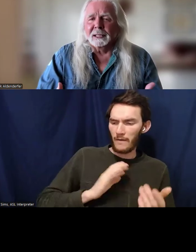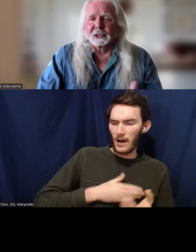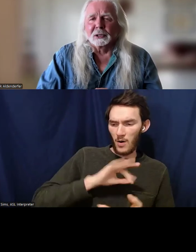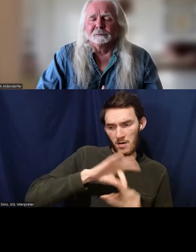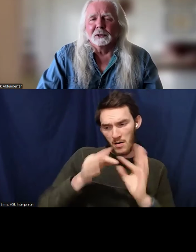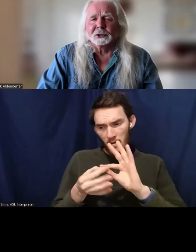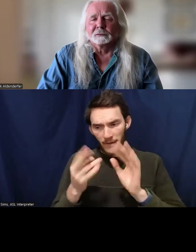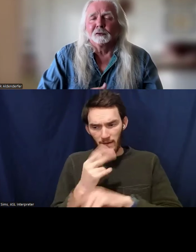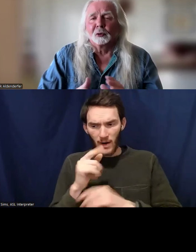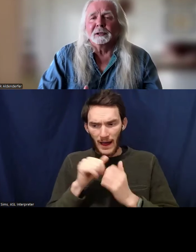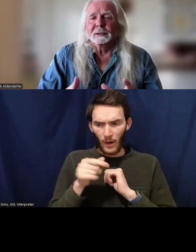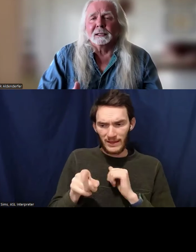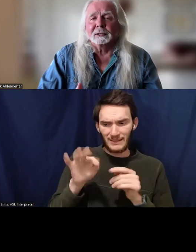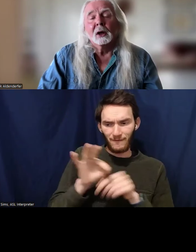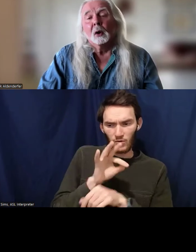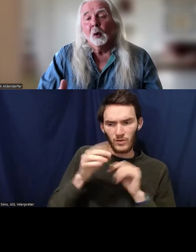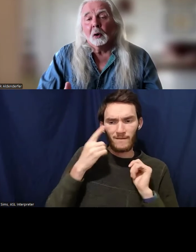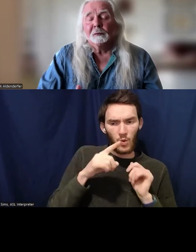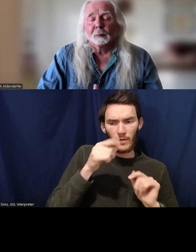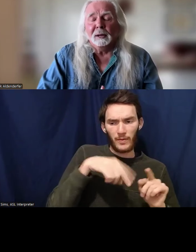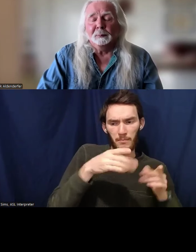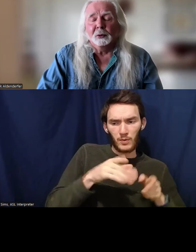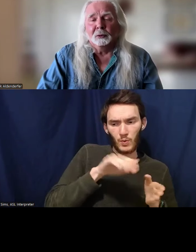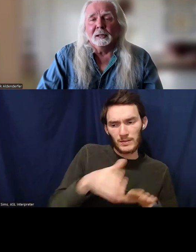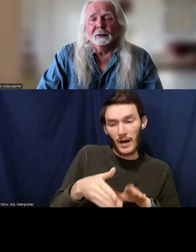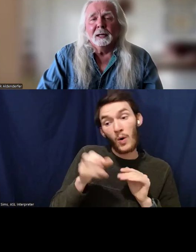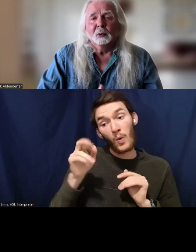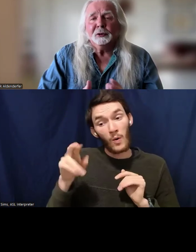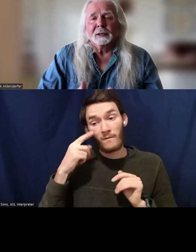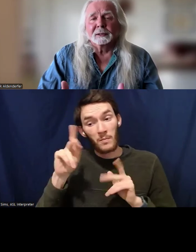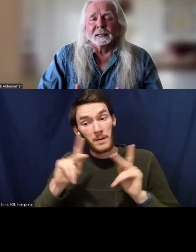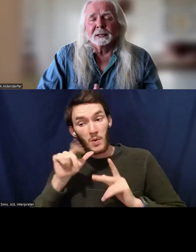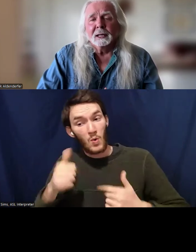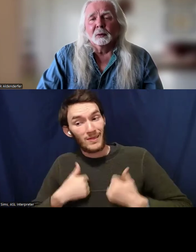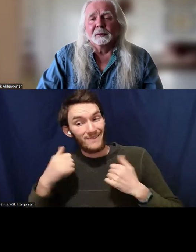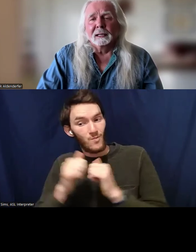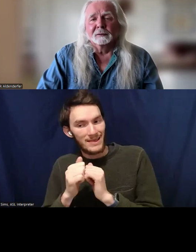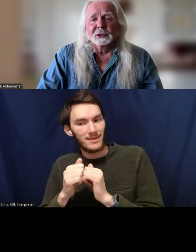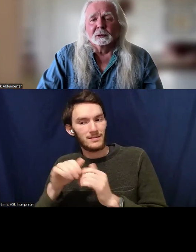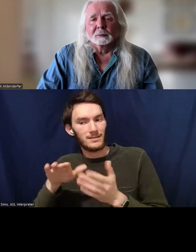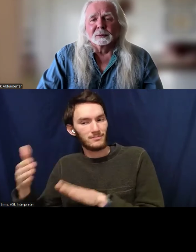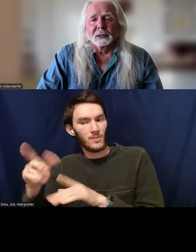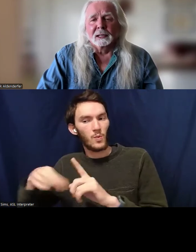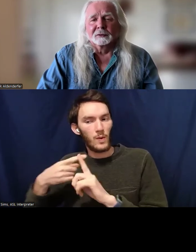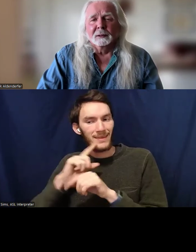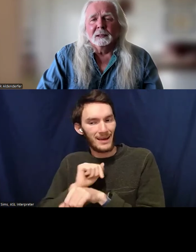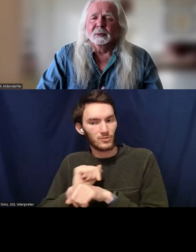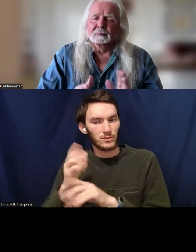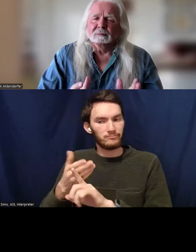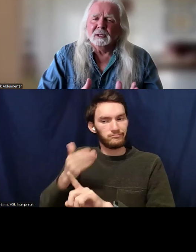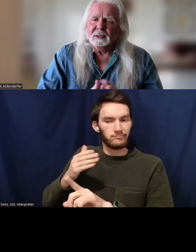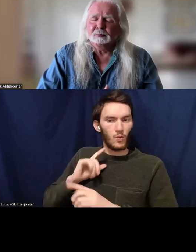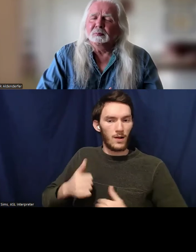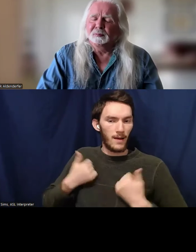things actually functioned for the deceased or for people who lived with the deceased when that individual was alive.